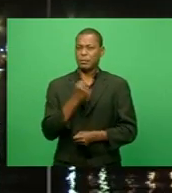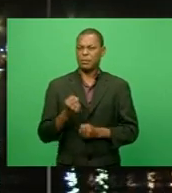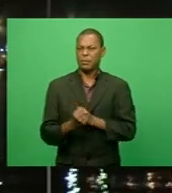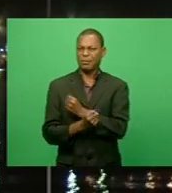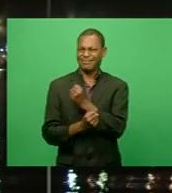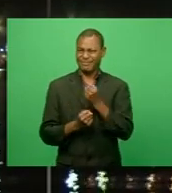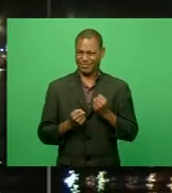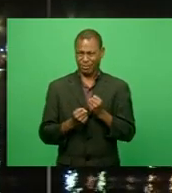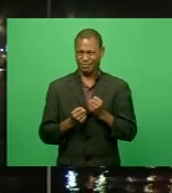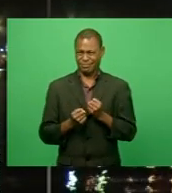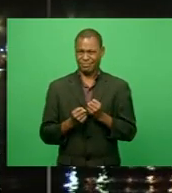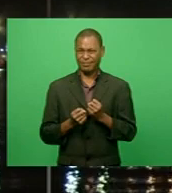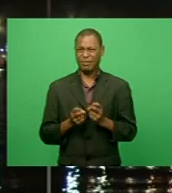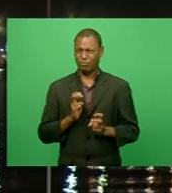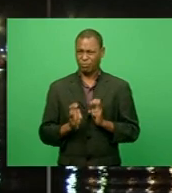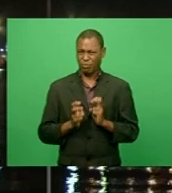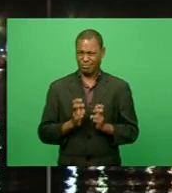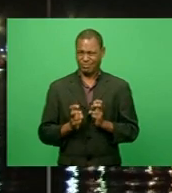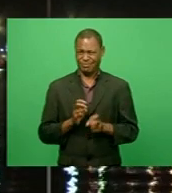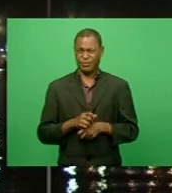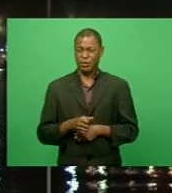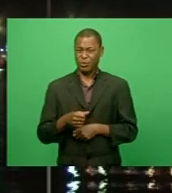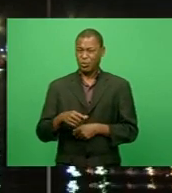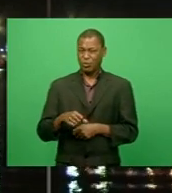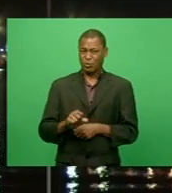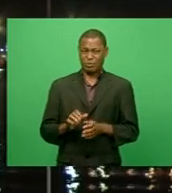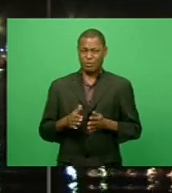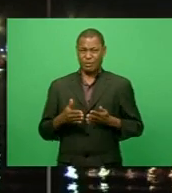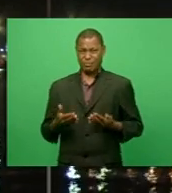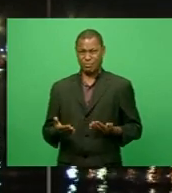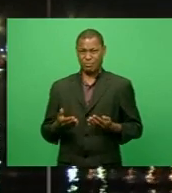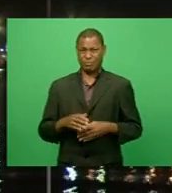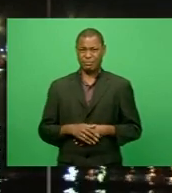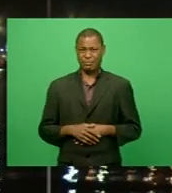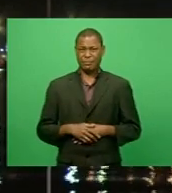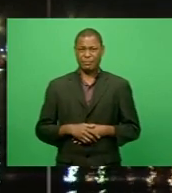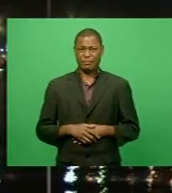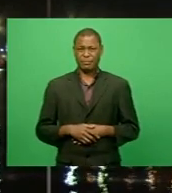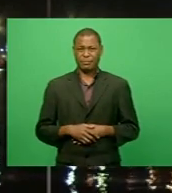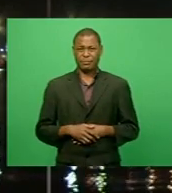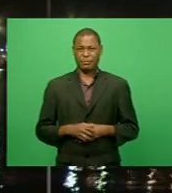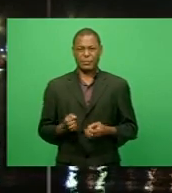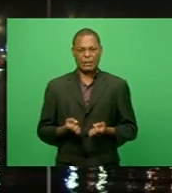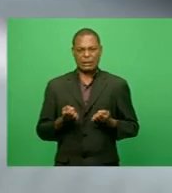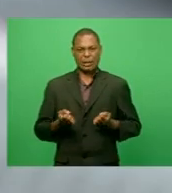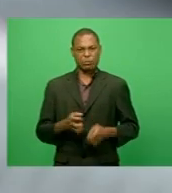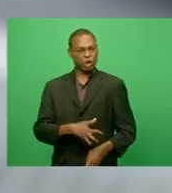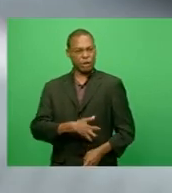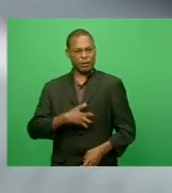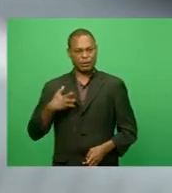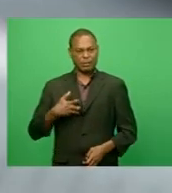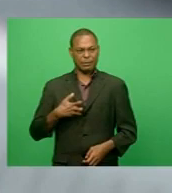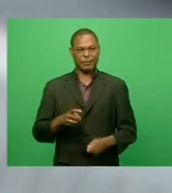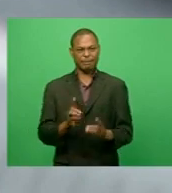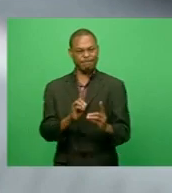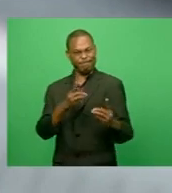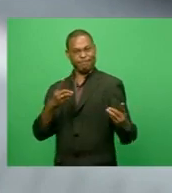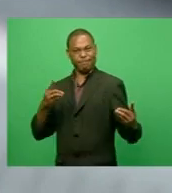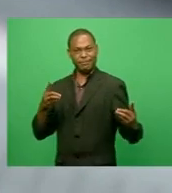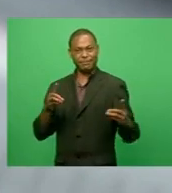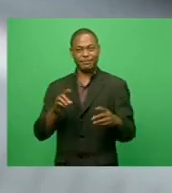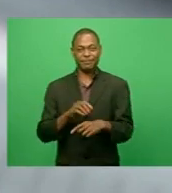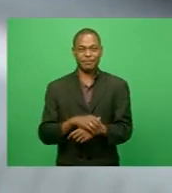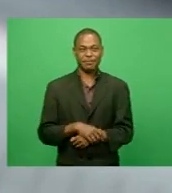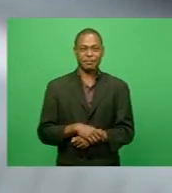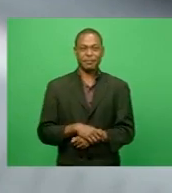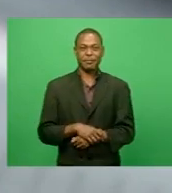platform TikTok being used to malign, discriminate and encourage hatred. Director Ashwin Raj says the Commission